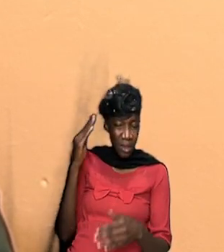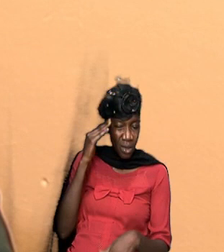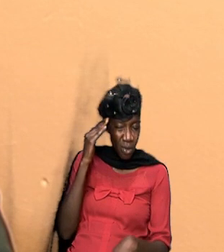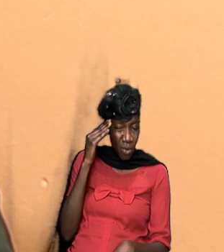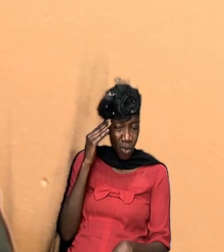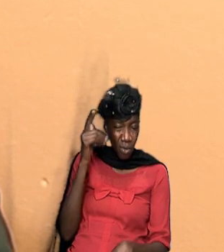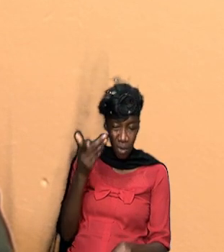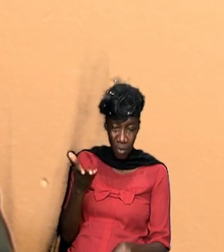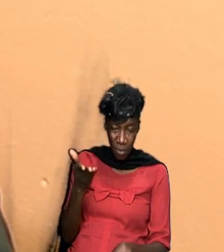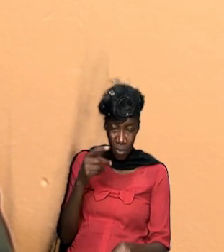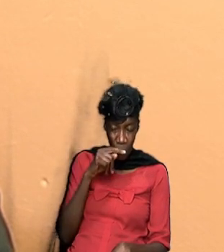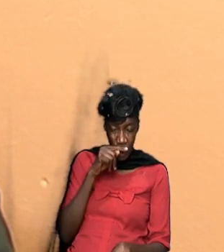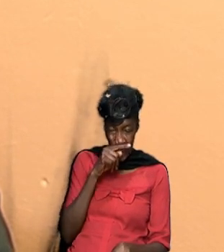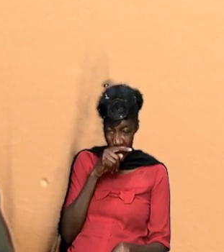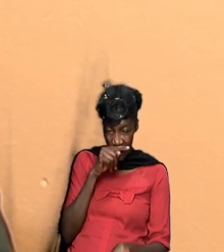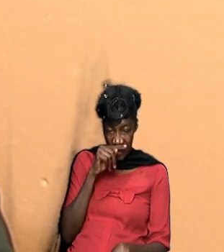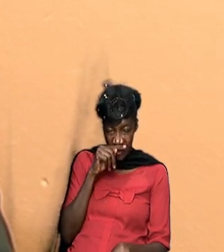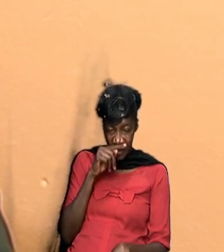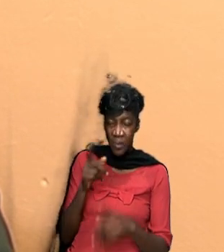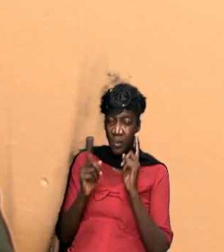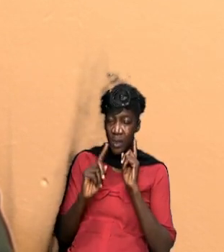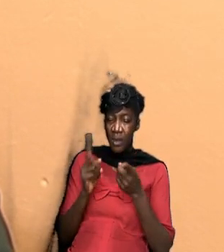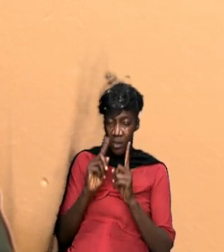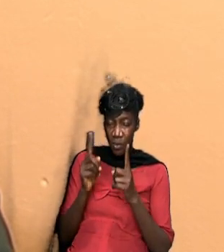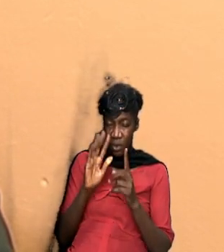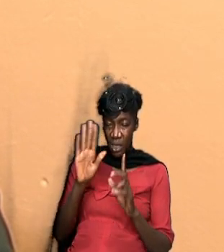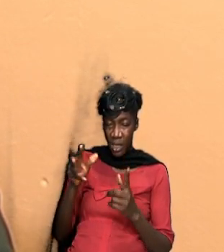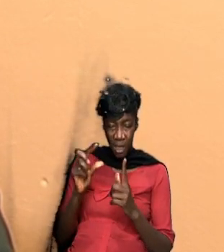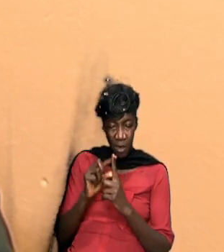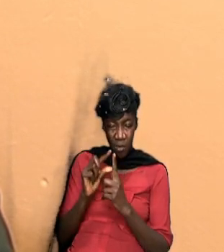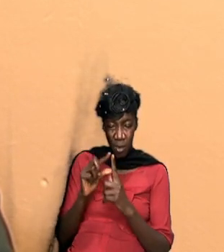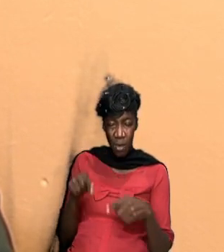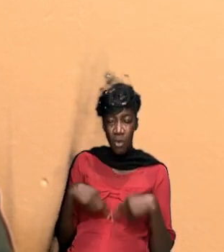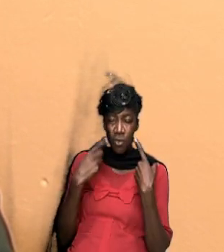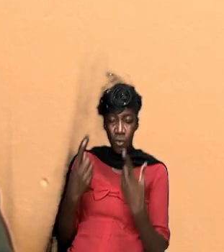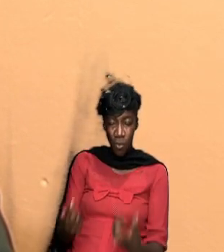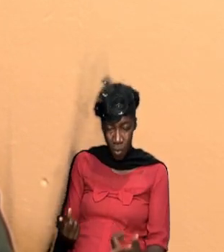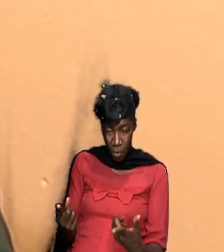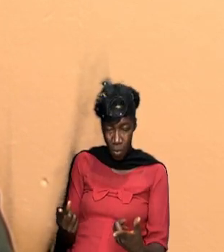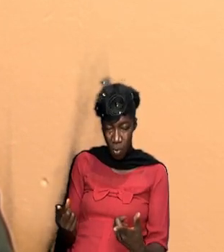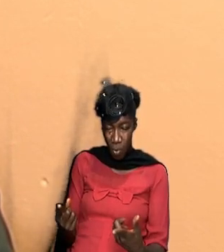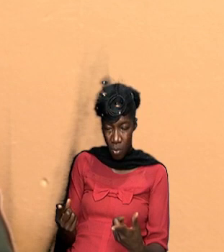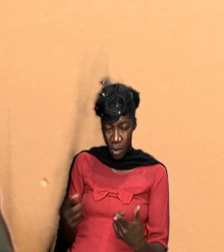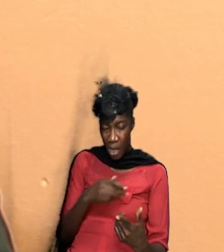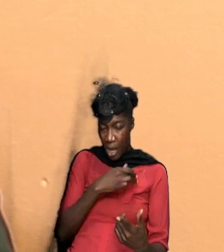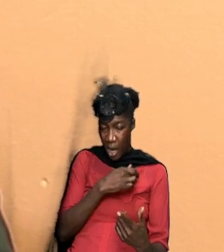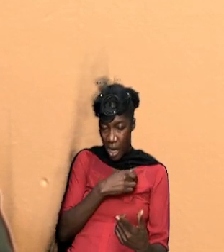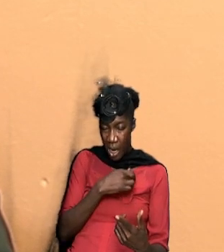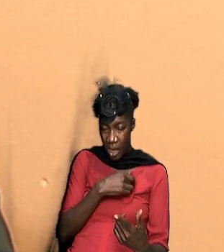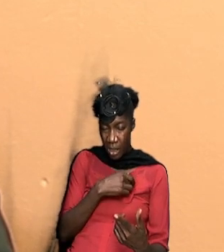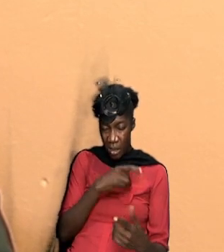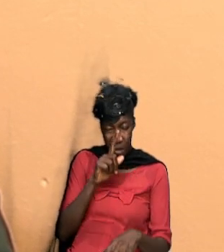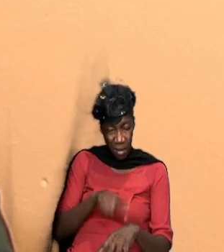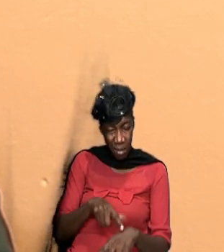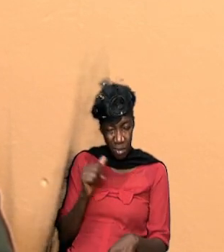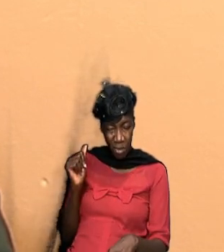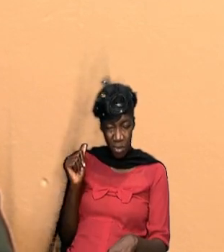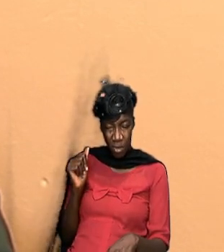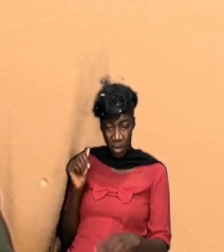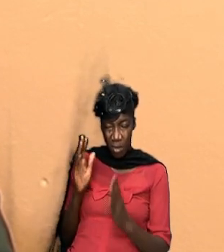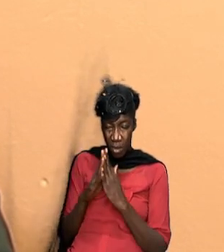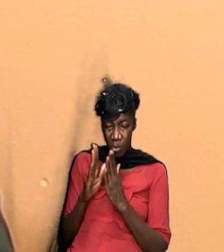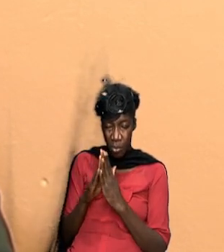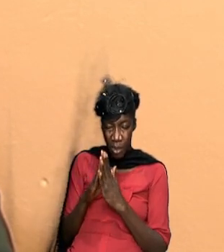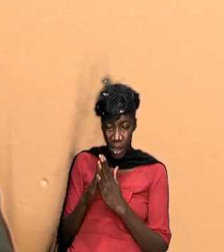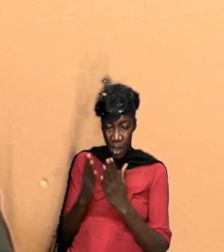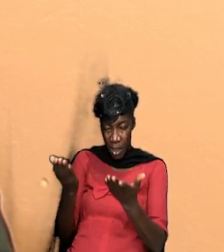you have spoken, that your words have gone forth, and that hearts are being touched. We pray that